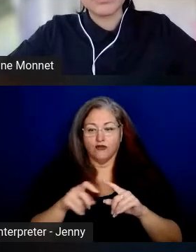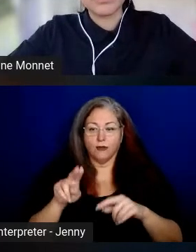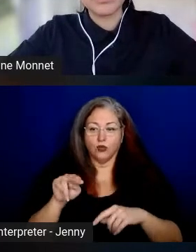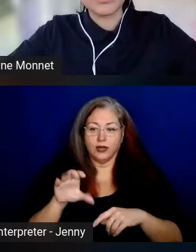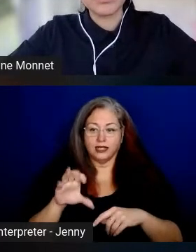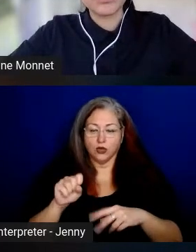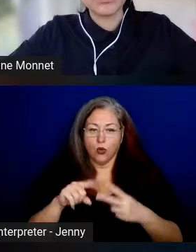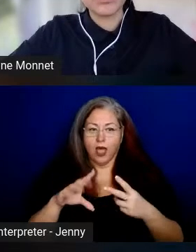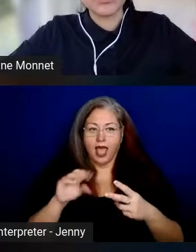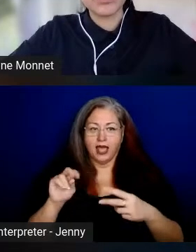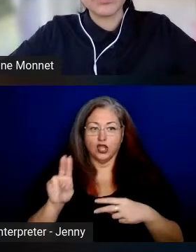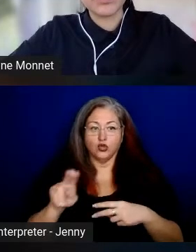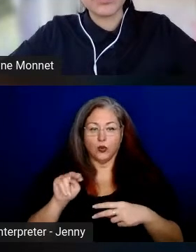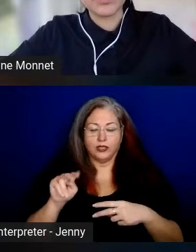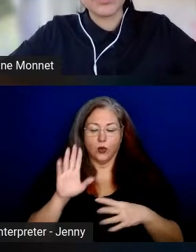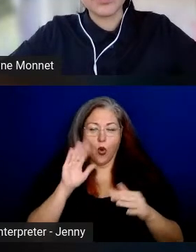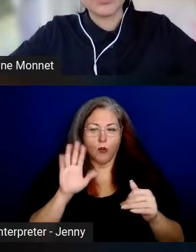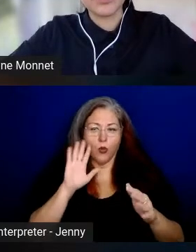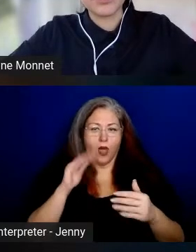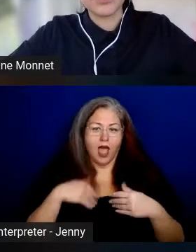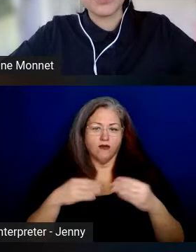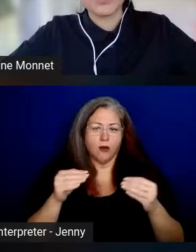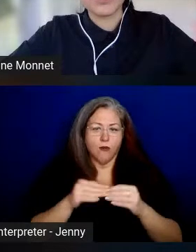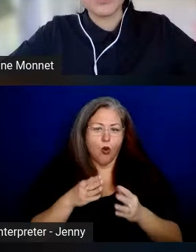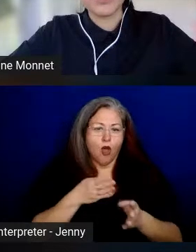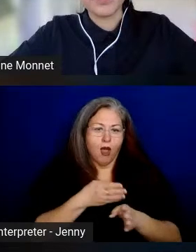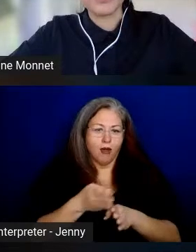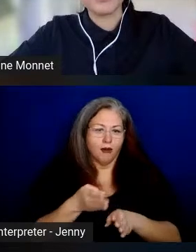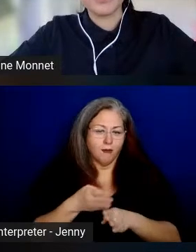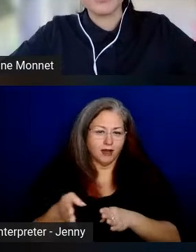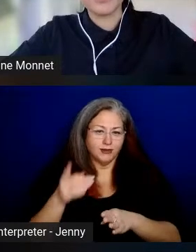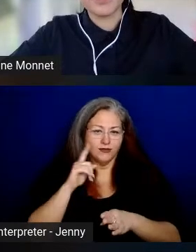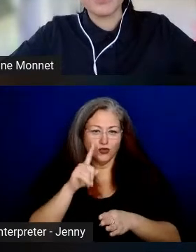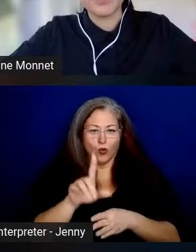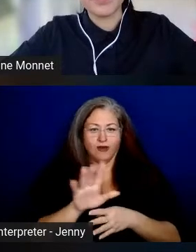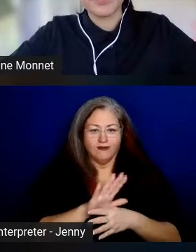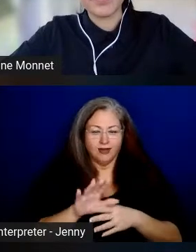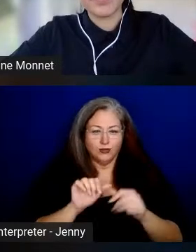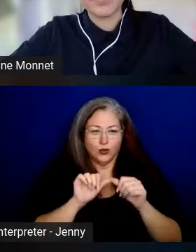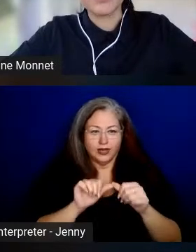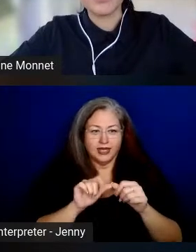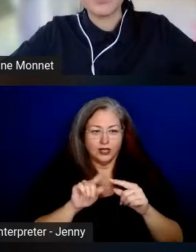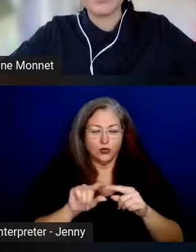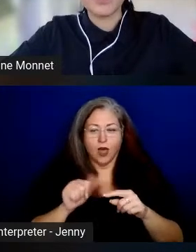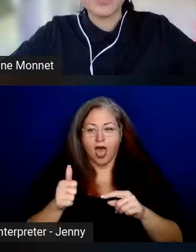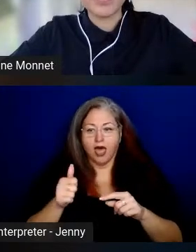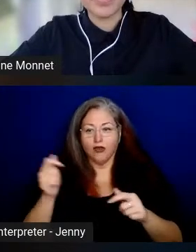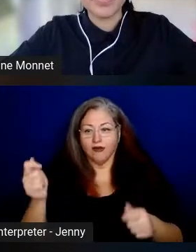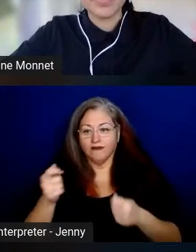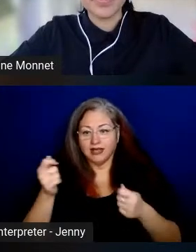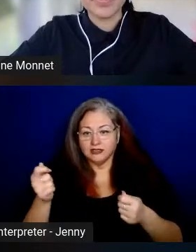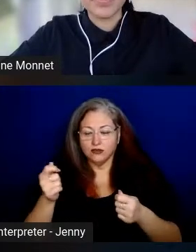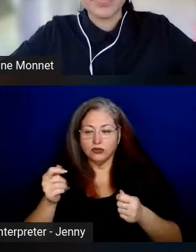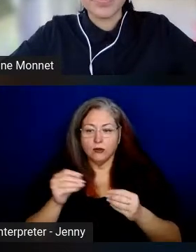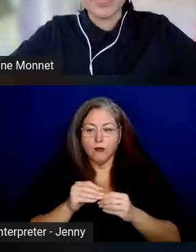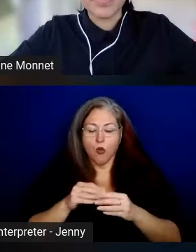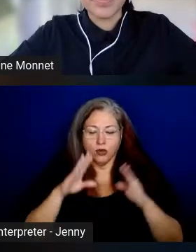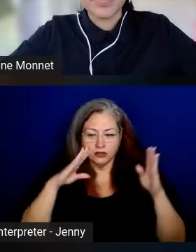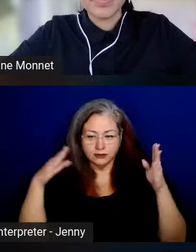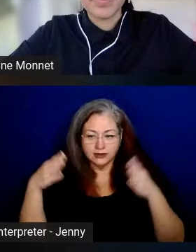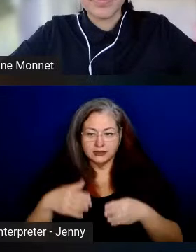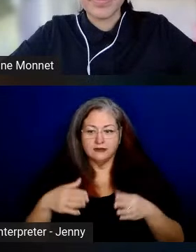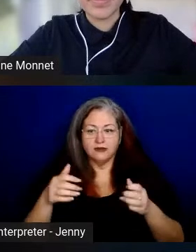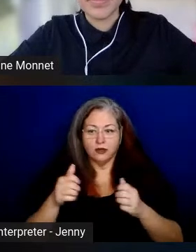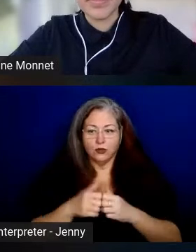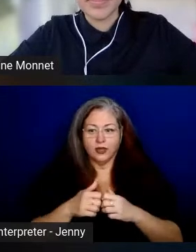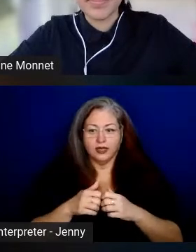there will be future avenues for your films to keep going through sister festivals that are also working specifically